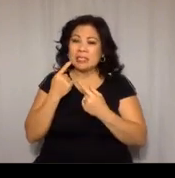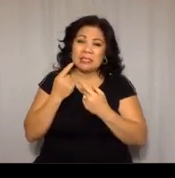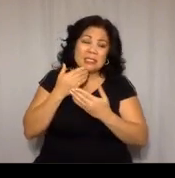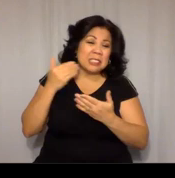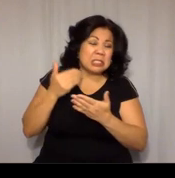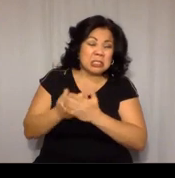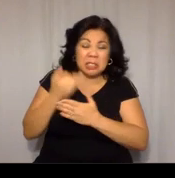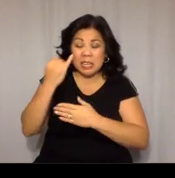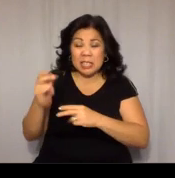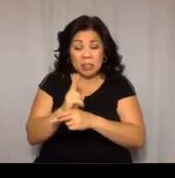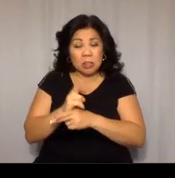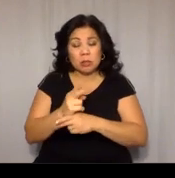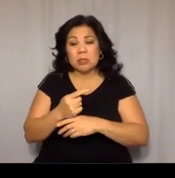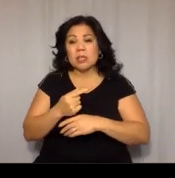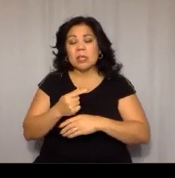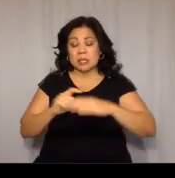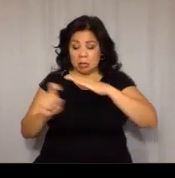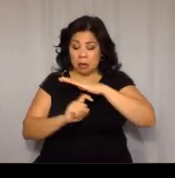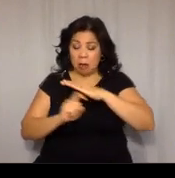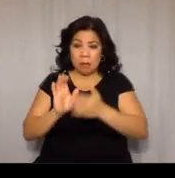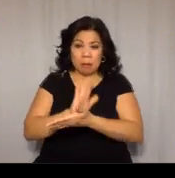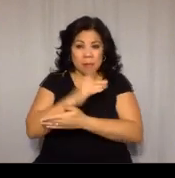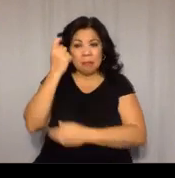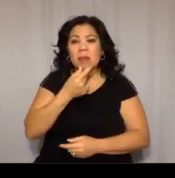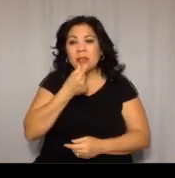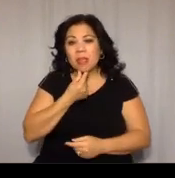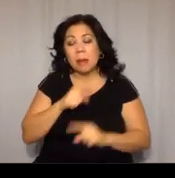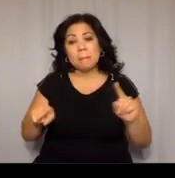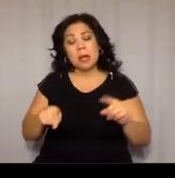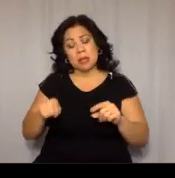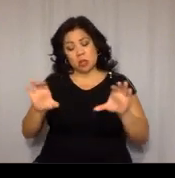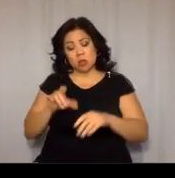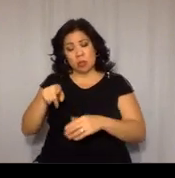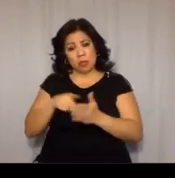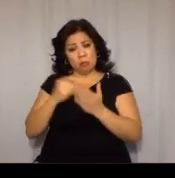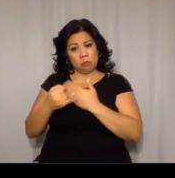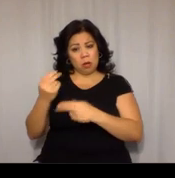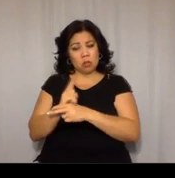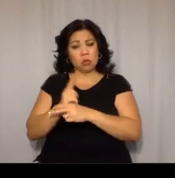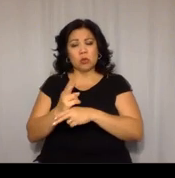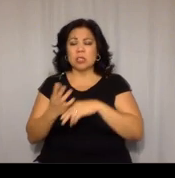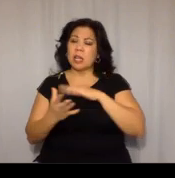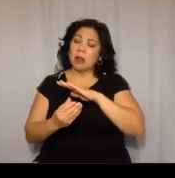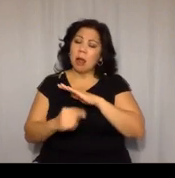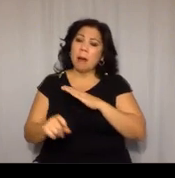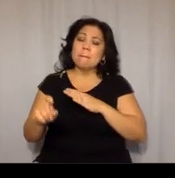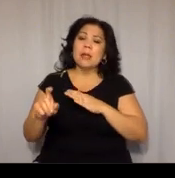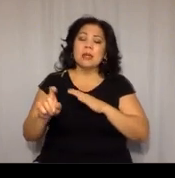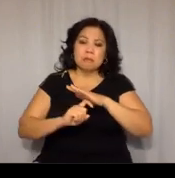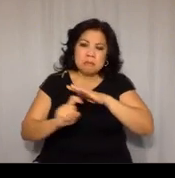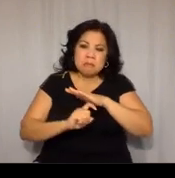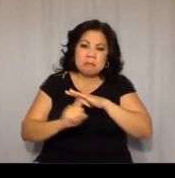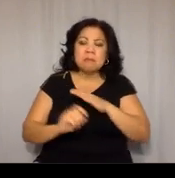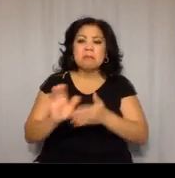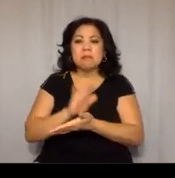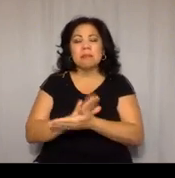paper because it's awfully thin. But you know, you could do this project using copy paper if you decide to use crayons or